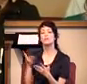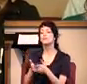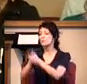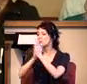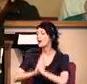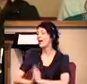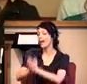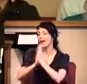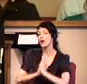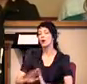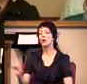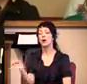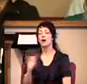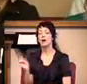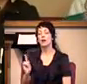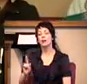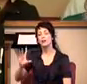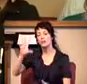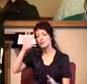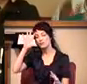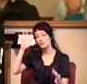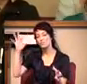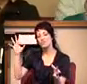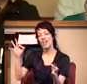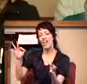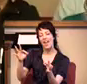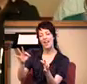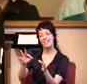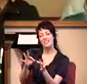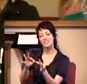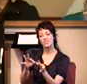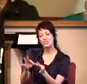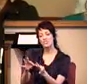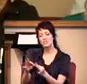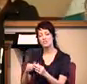with faith to guide me.